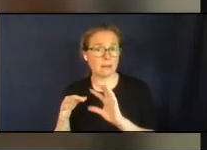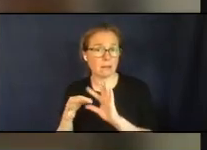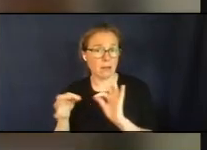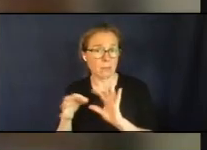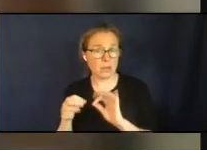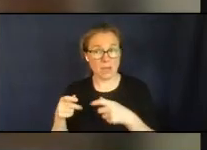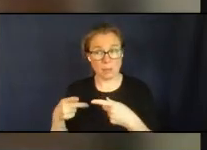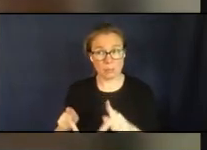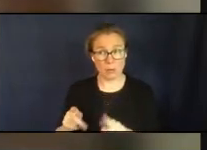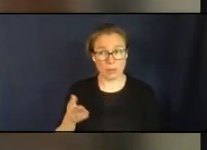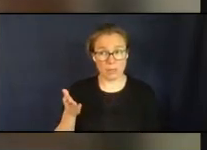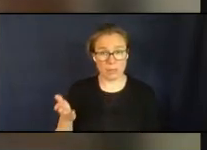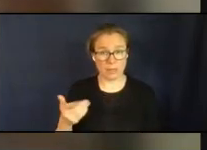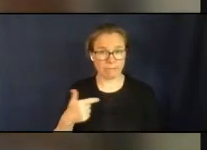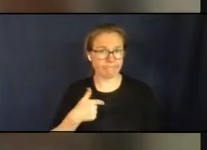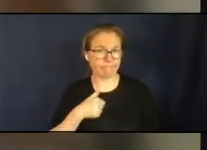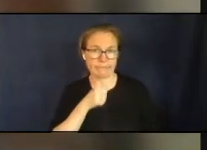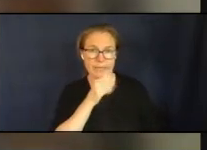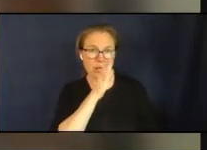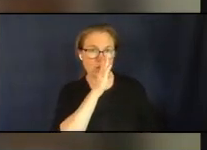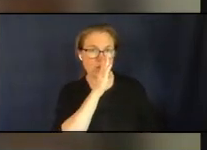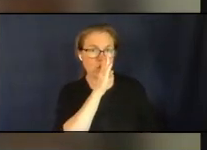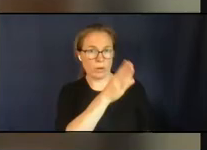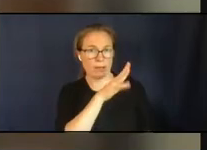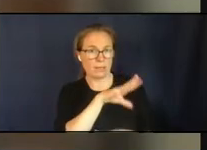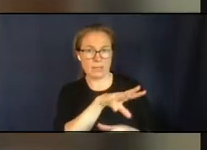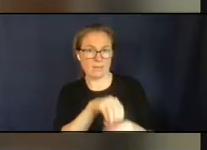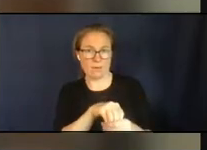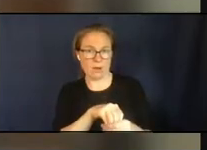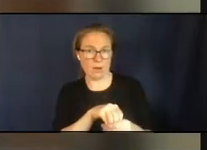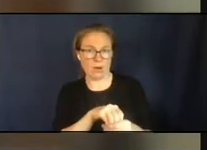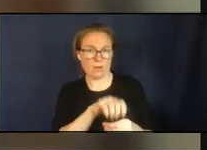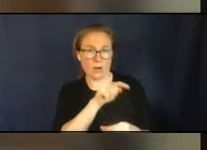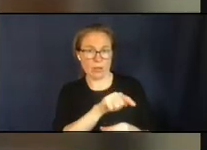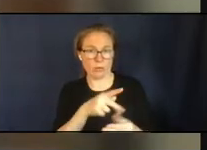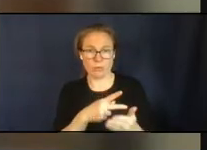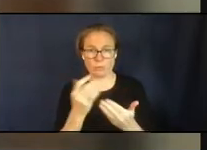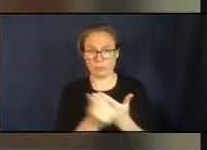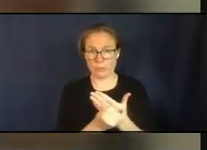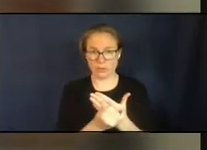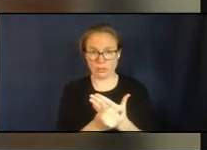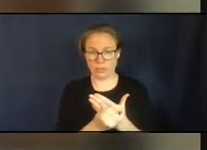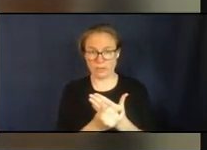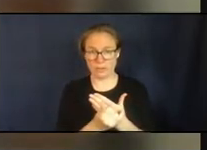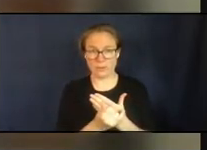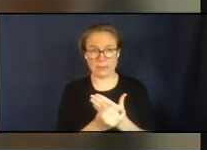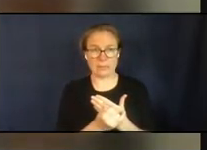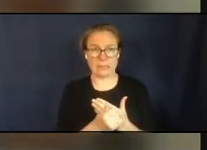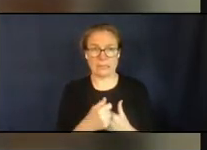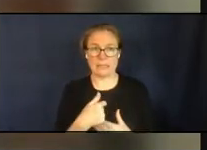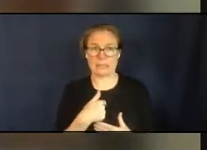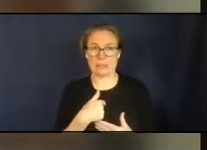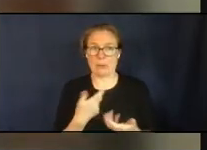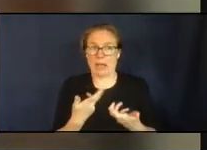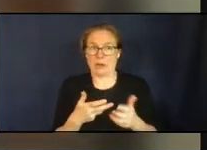Given that I don't directly have my hands on these initiatives, I don't want to say the wrong thing to you,